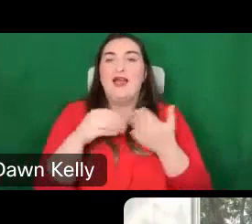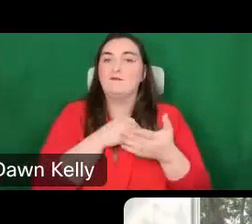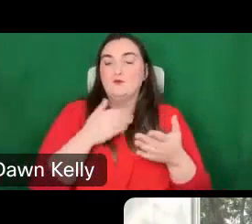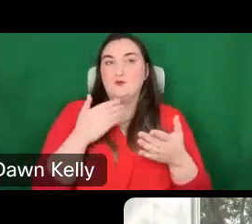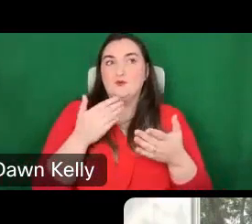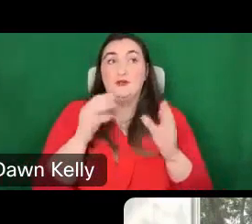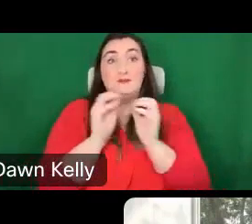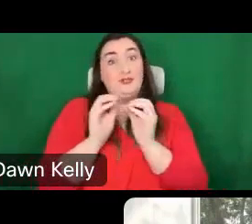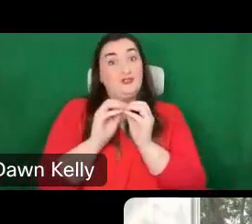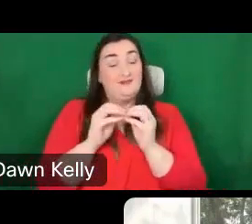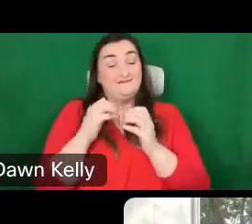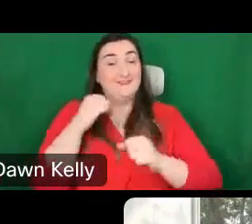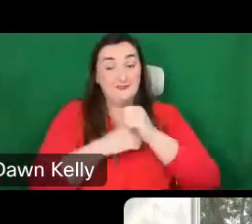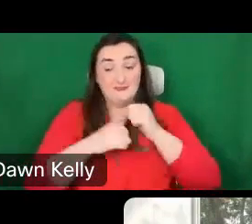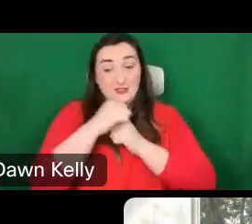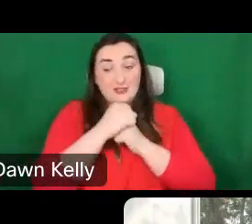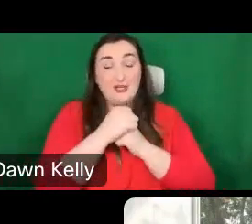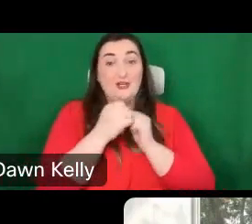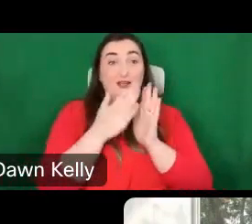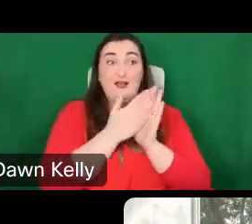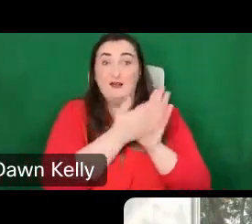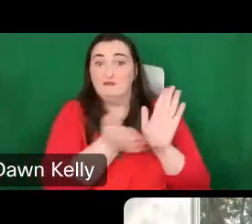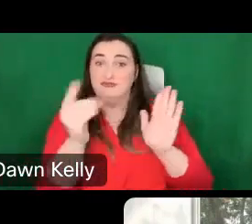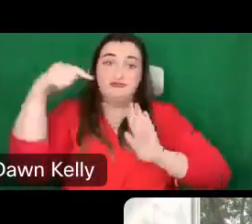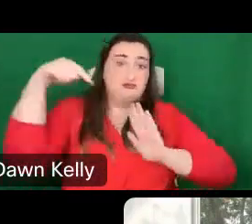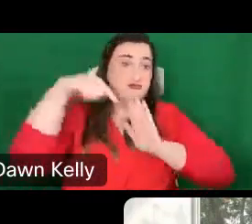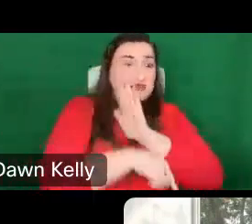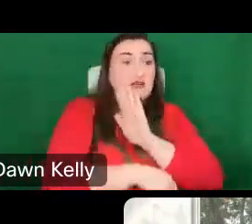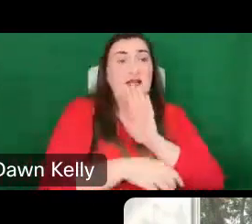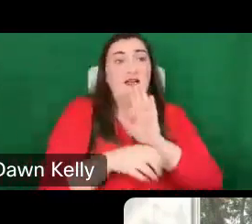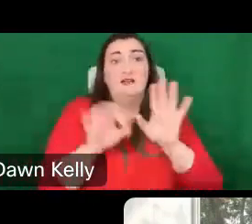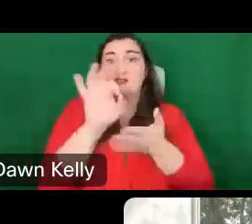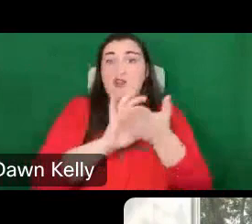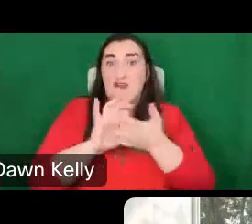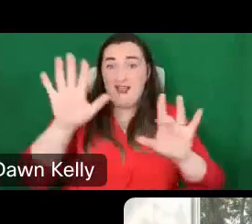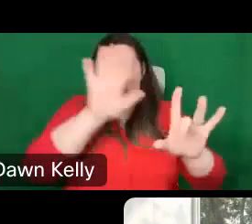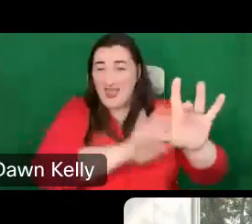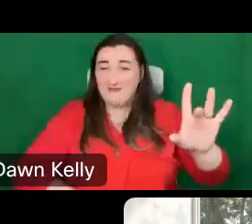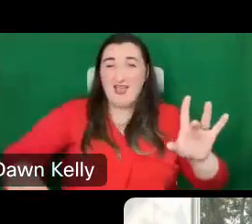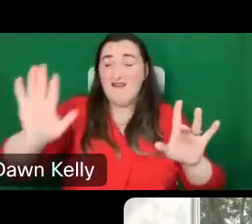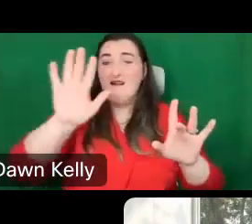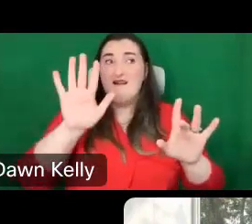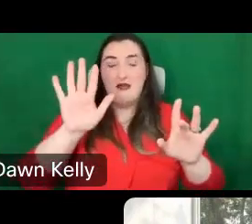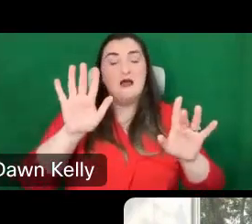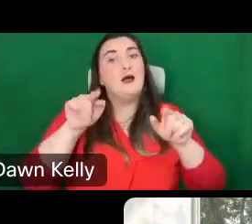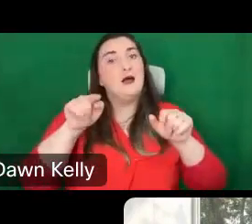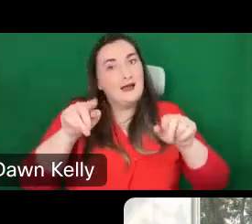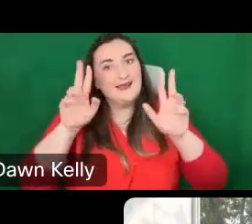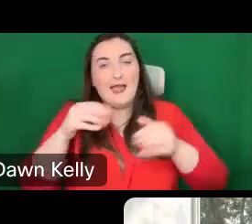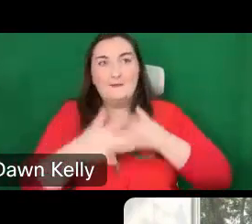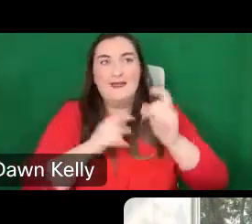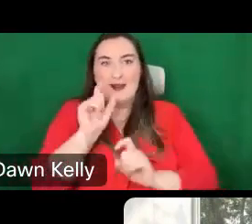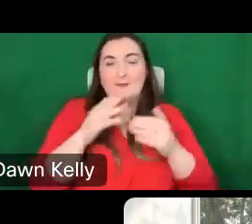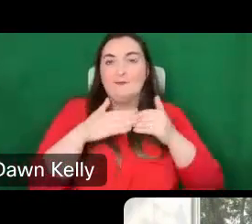the structures, the breadth and depth, the geographical spread within the community does make it a little bit